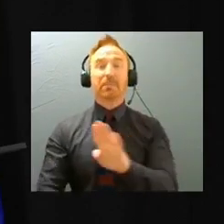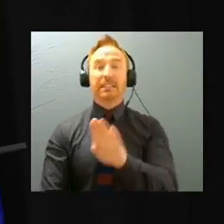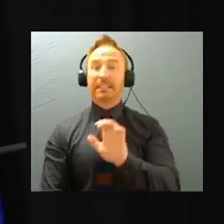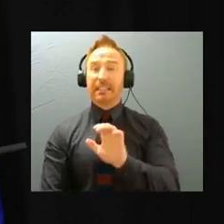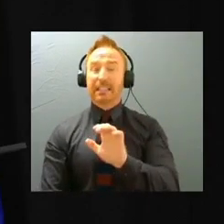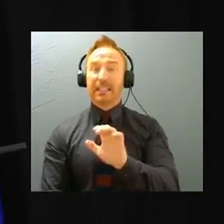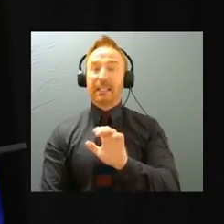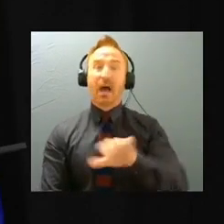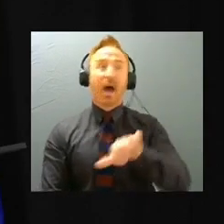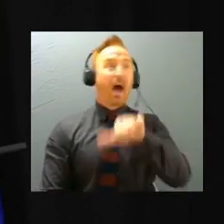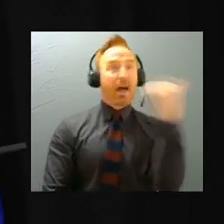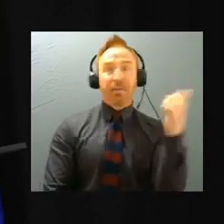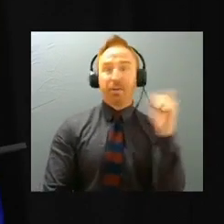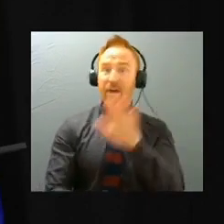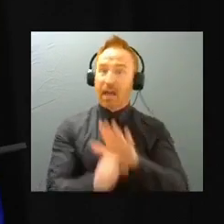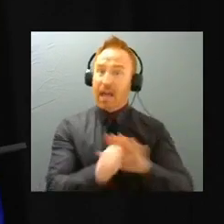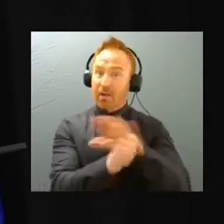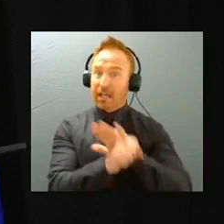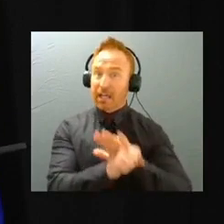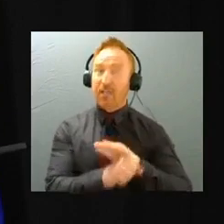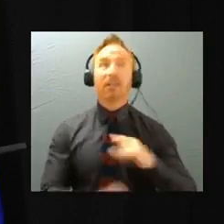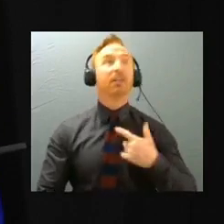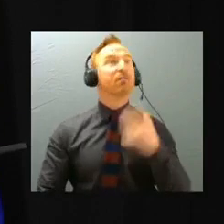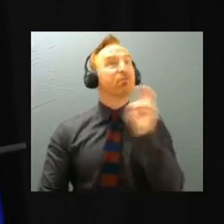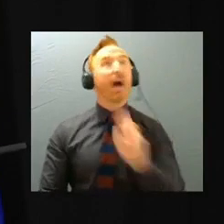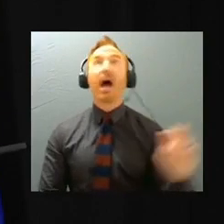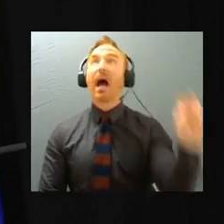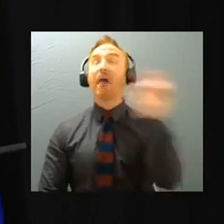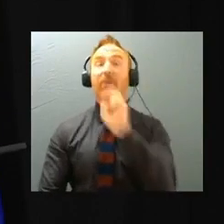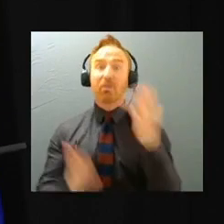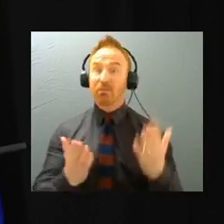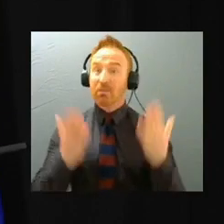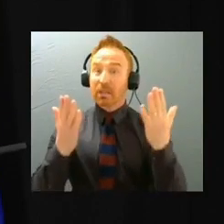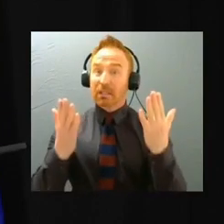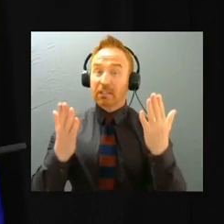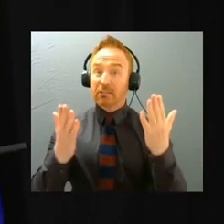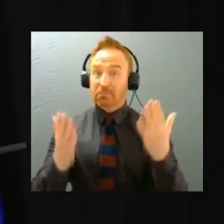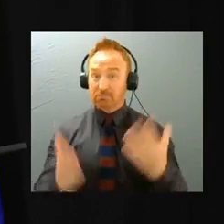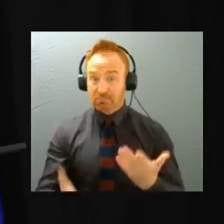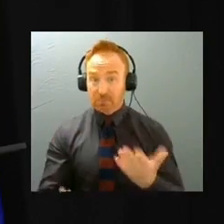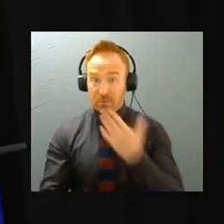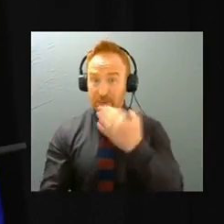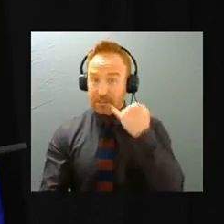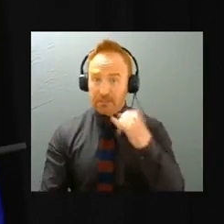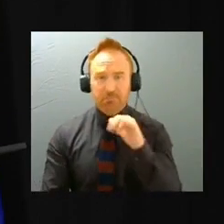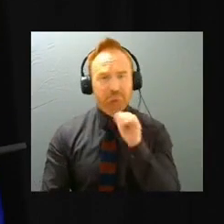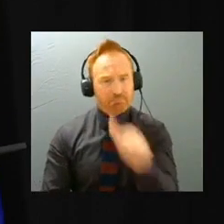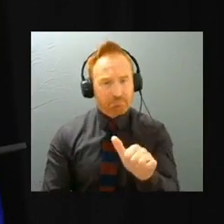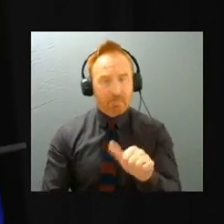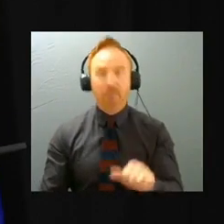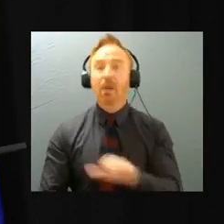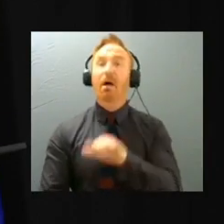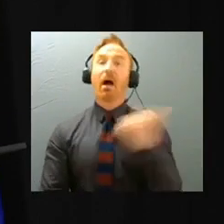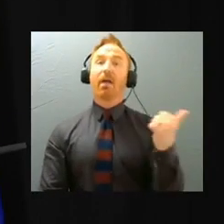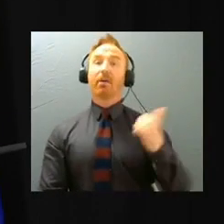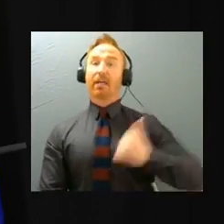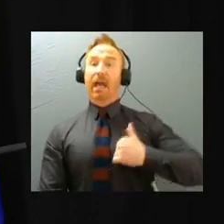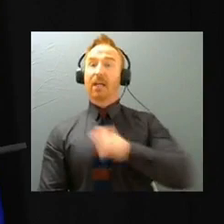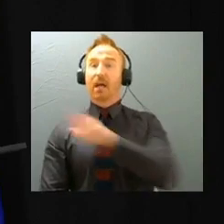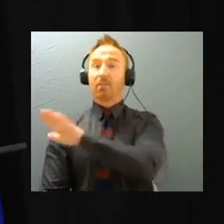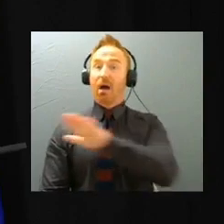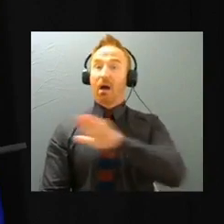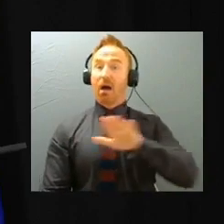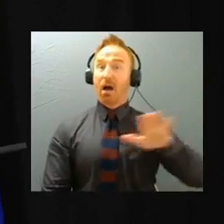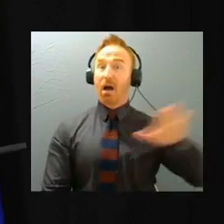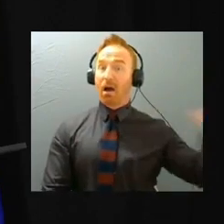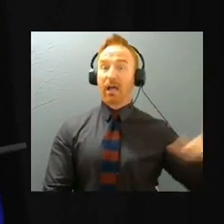not recommended at this time, and all individuals coming in from other places in Canada will need to provide a plan